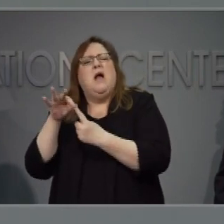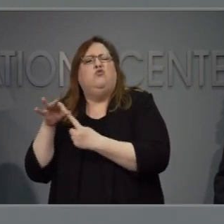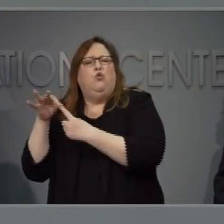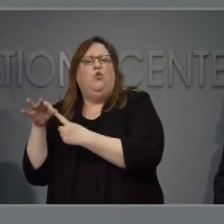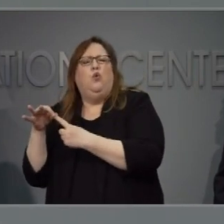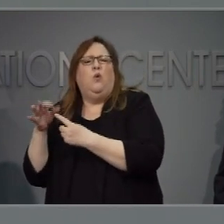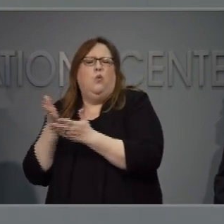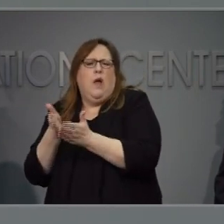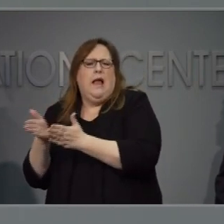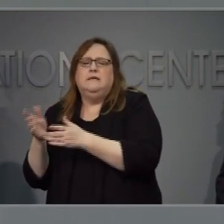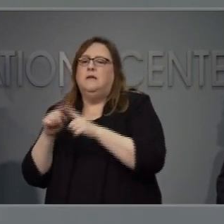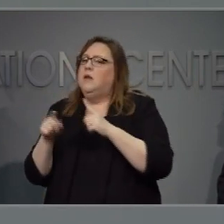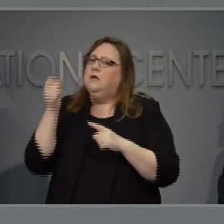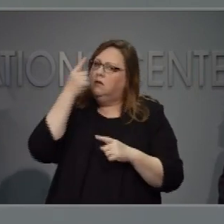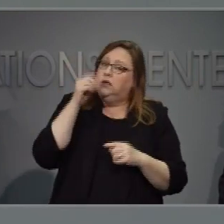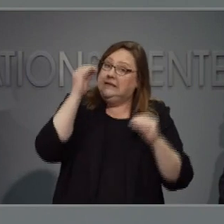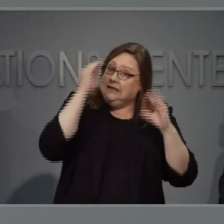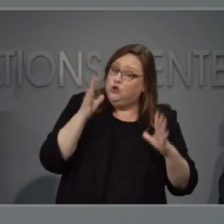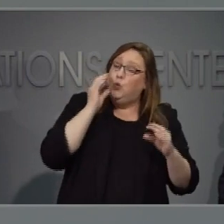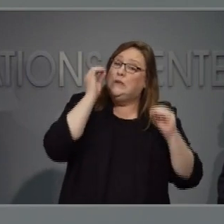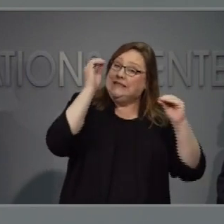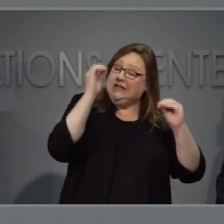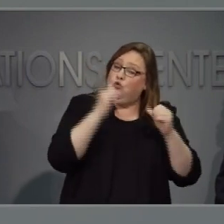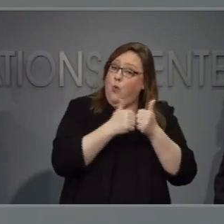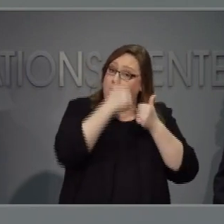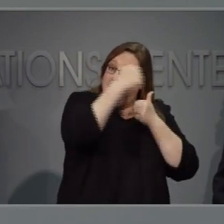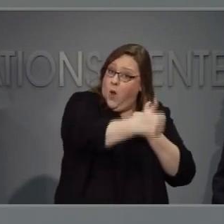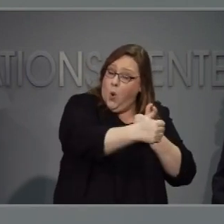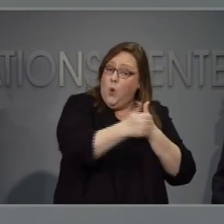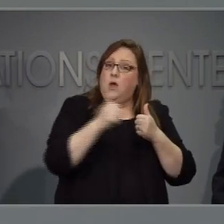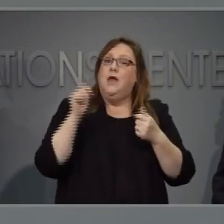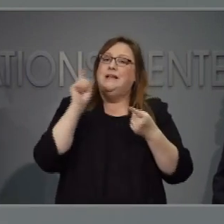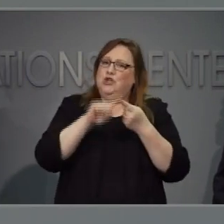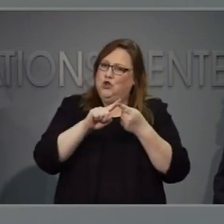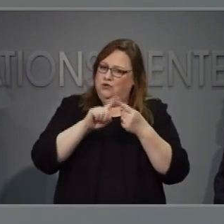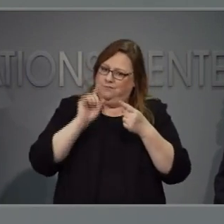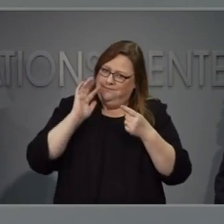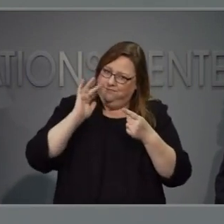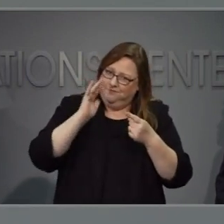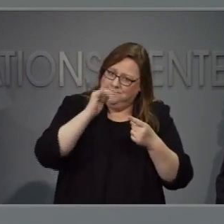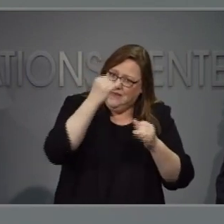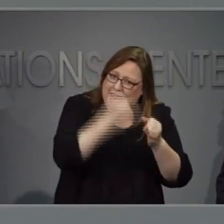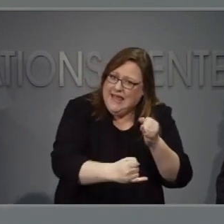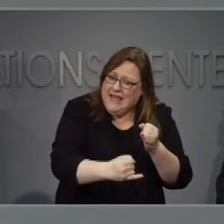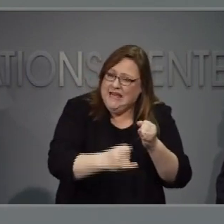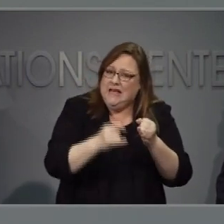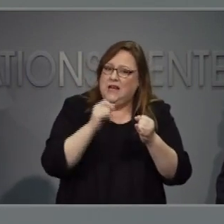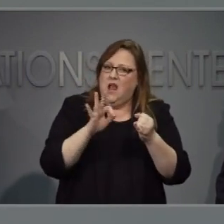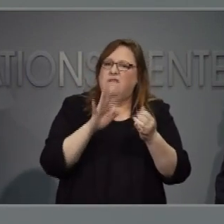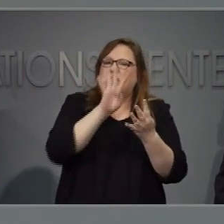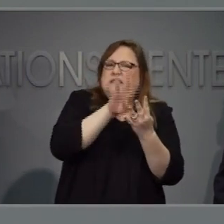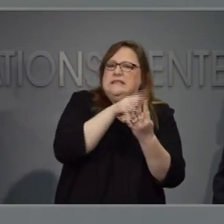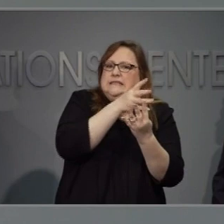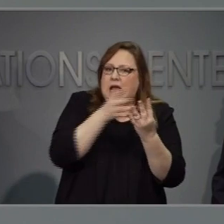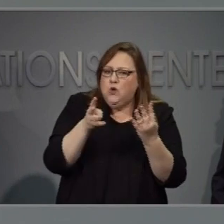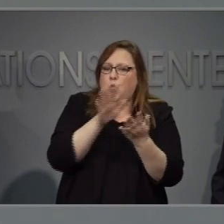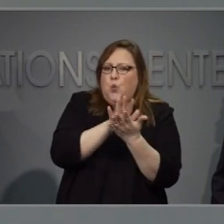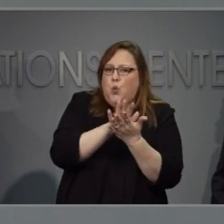opportunities until the end of the scheduled for each district's respective